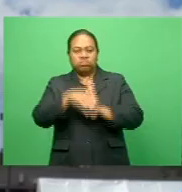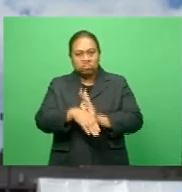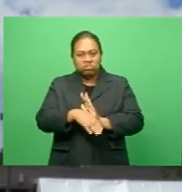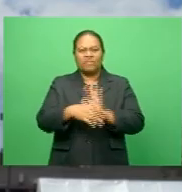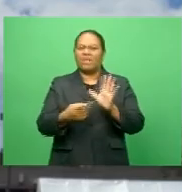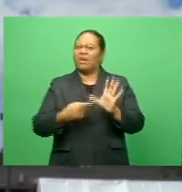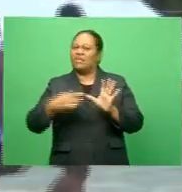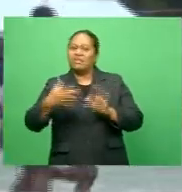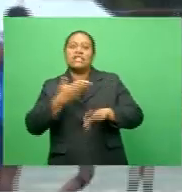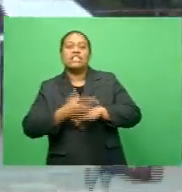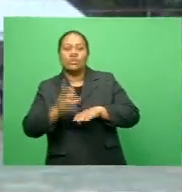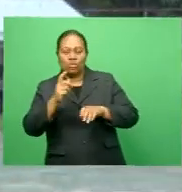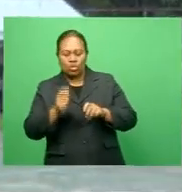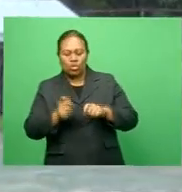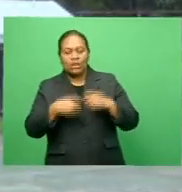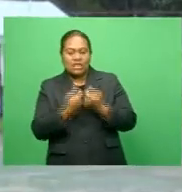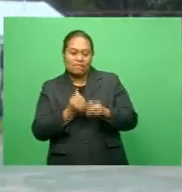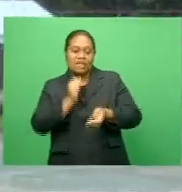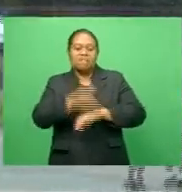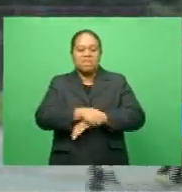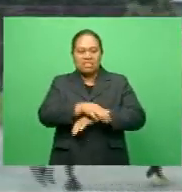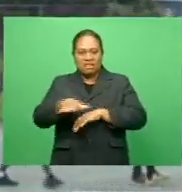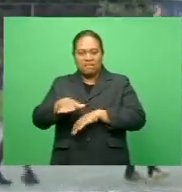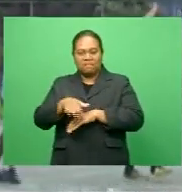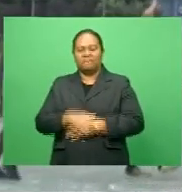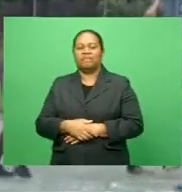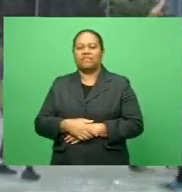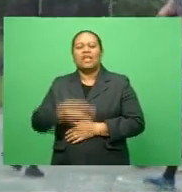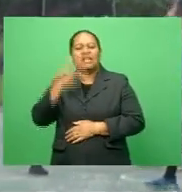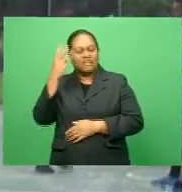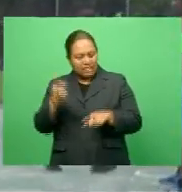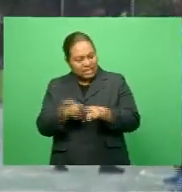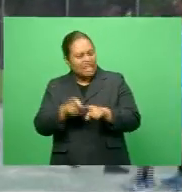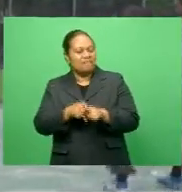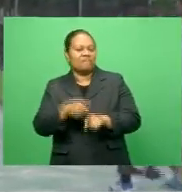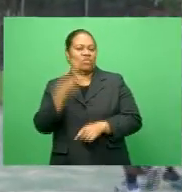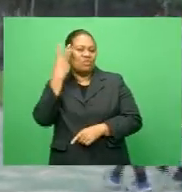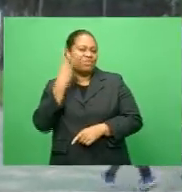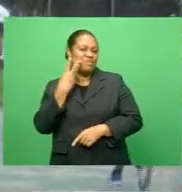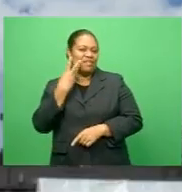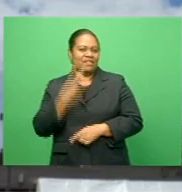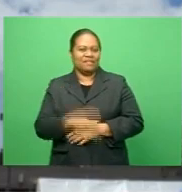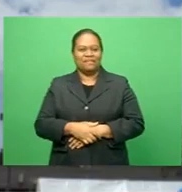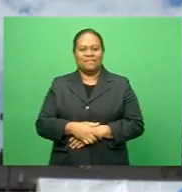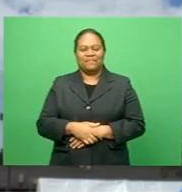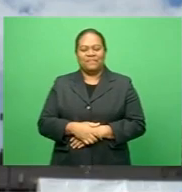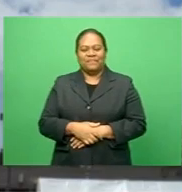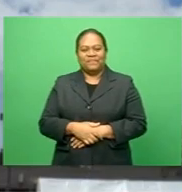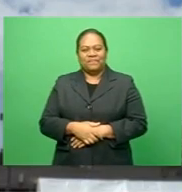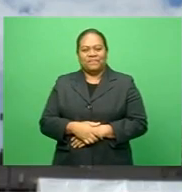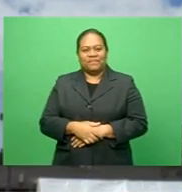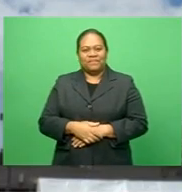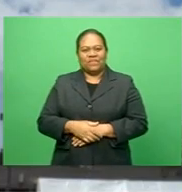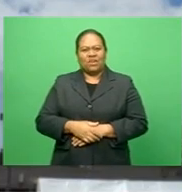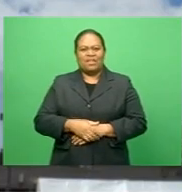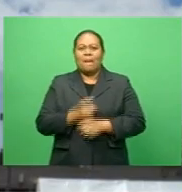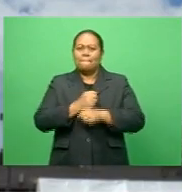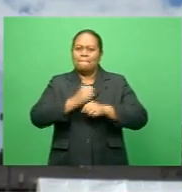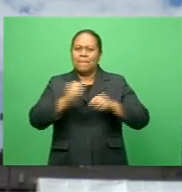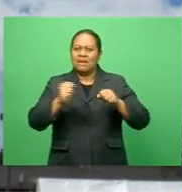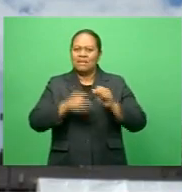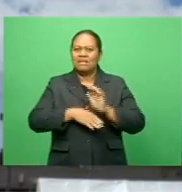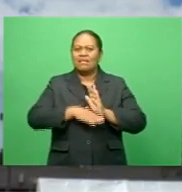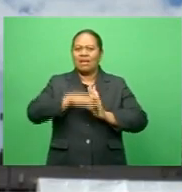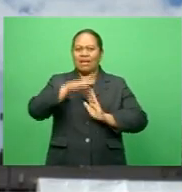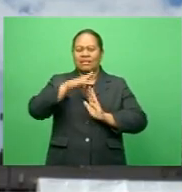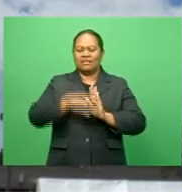of the totally new team, and the women as well. All Stars beat Mighty Heights, who just